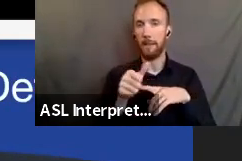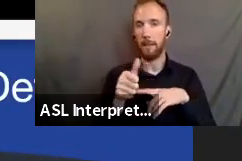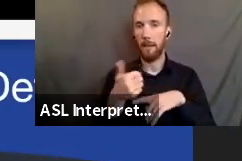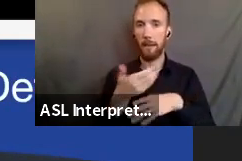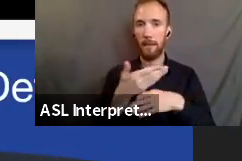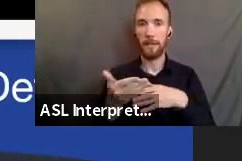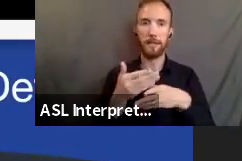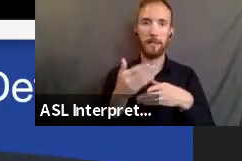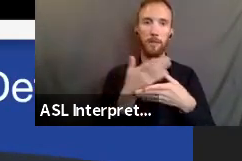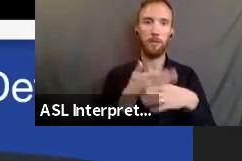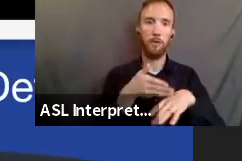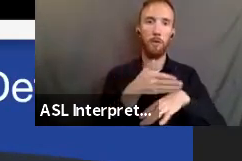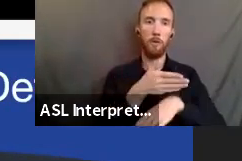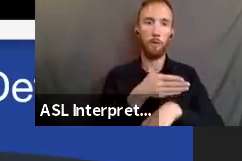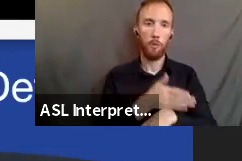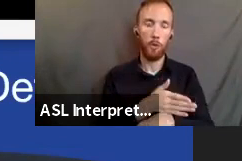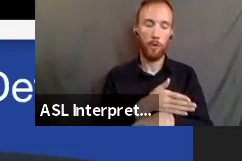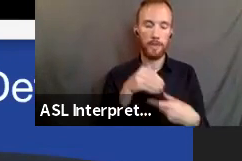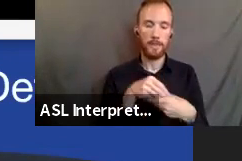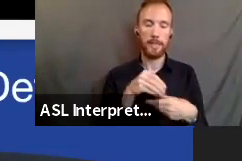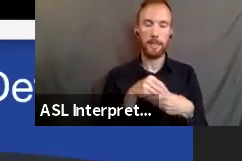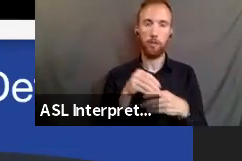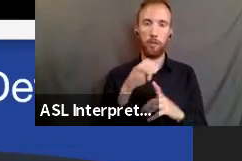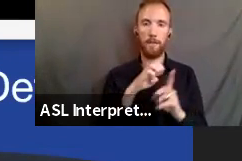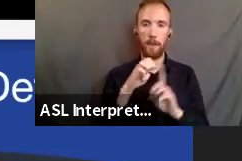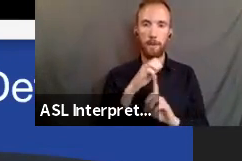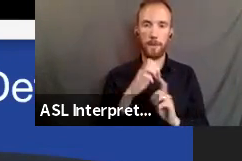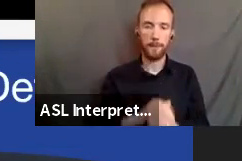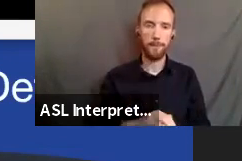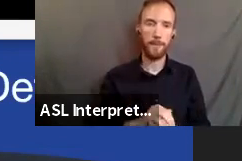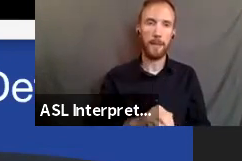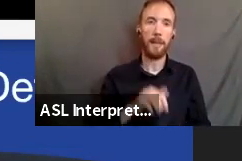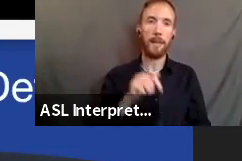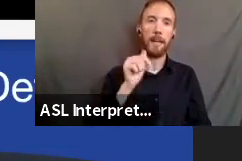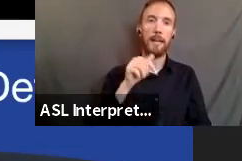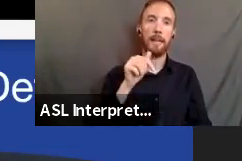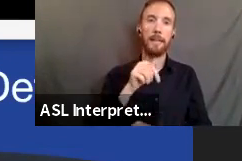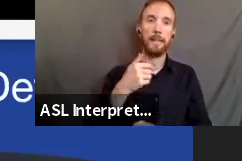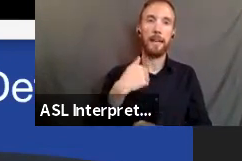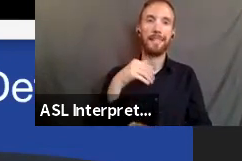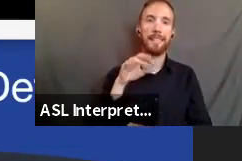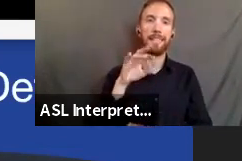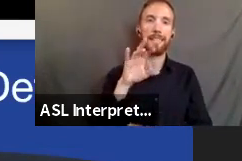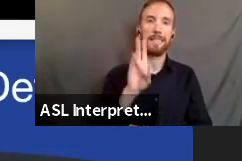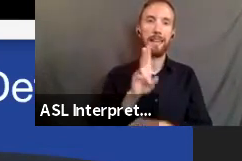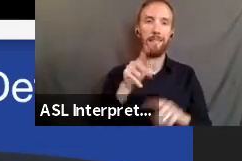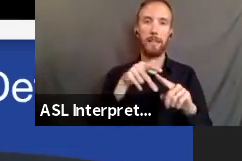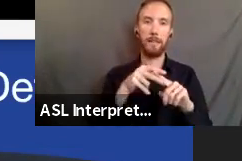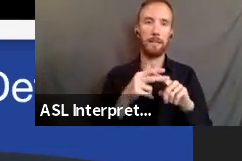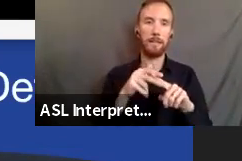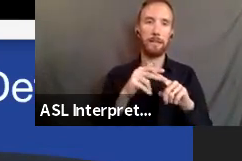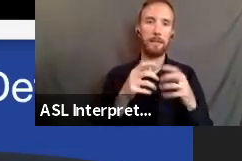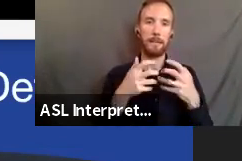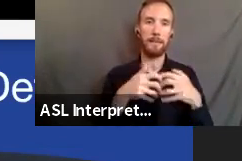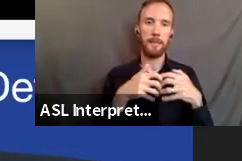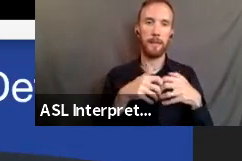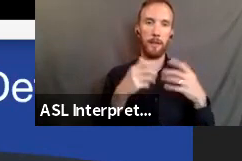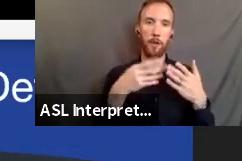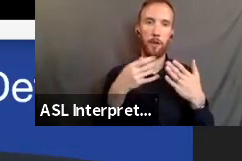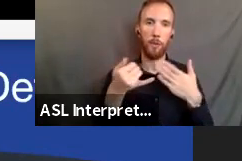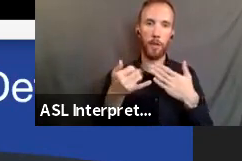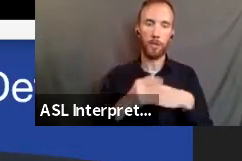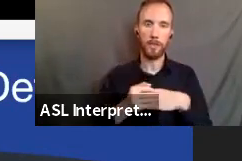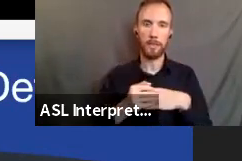buildings this budget includes seven this budget area includes seven proposed mechanical projects projects in both these